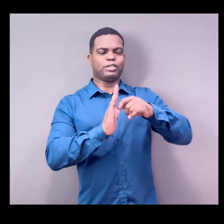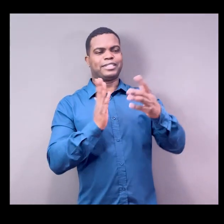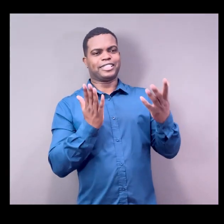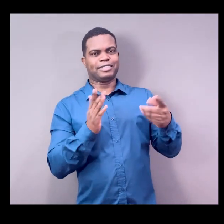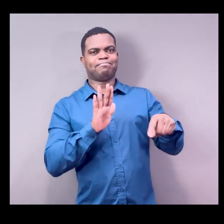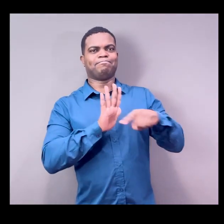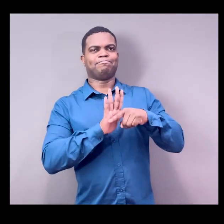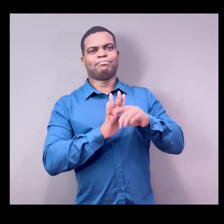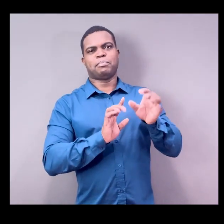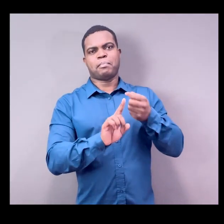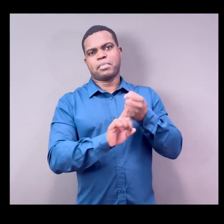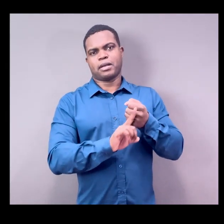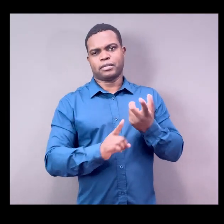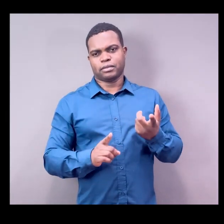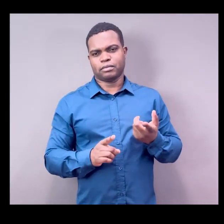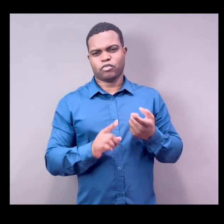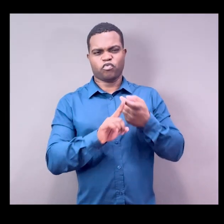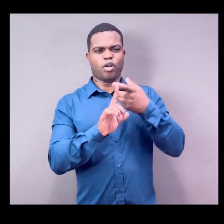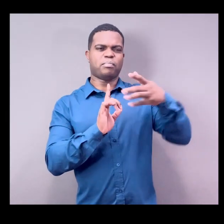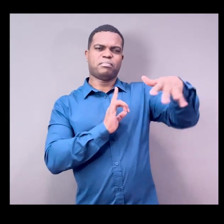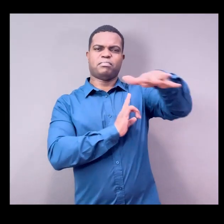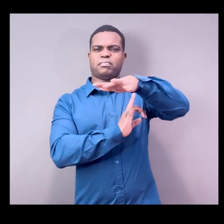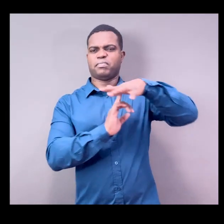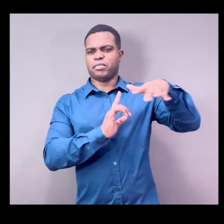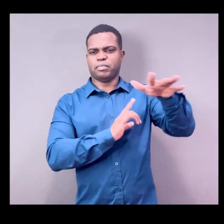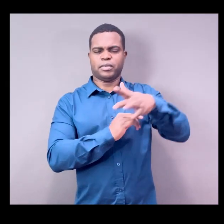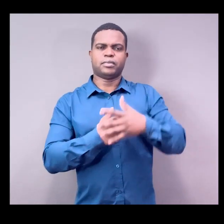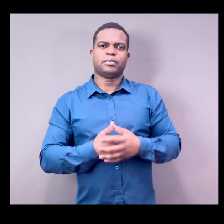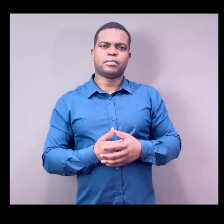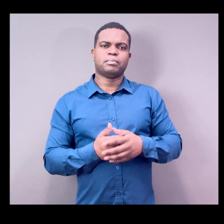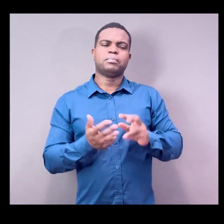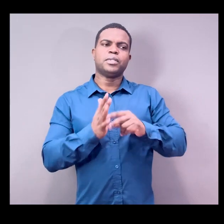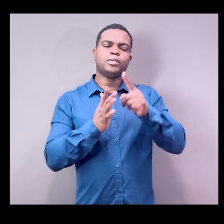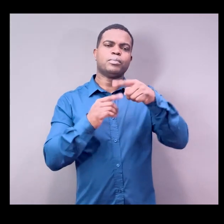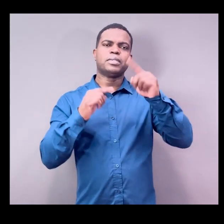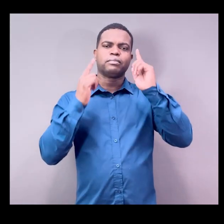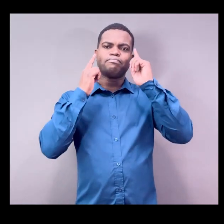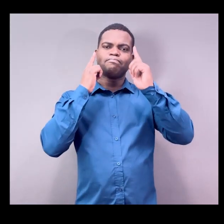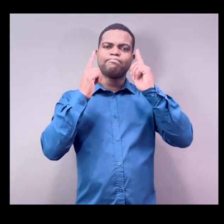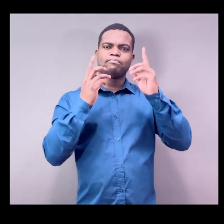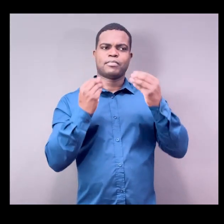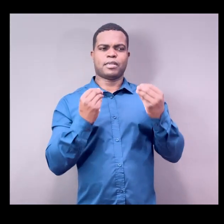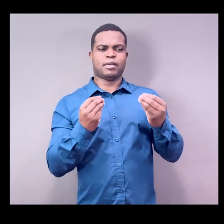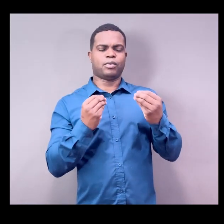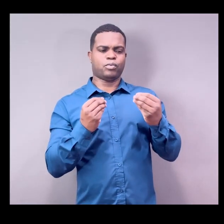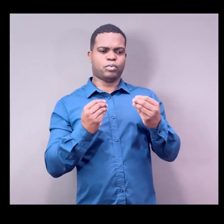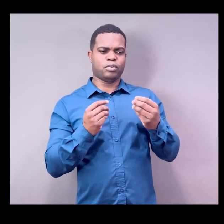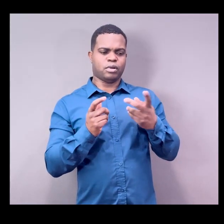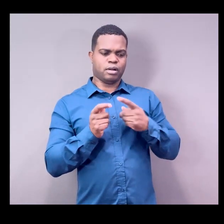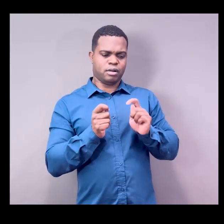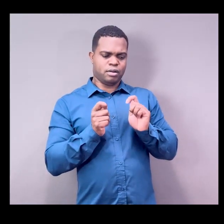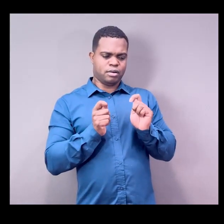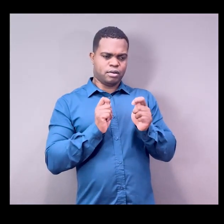of your initiative. That means you need to check your